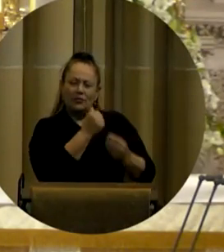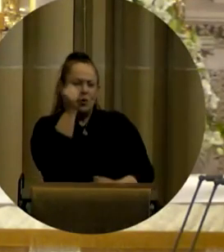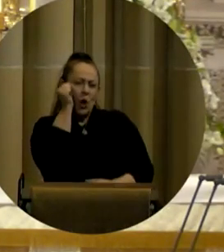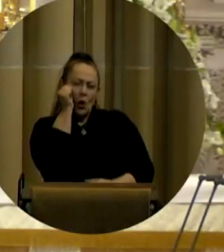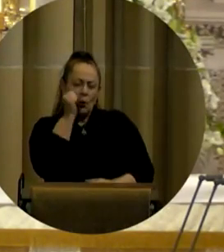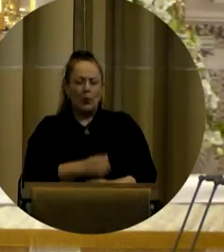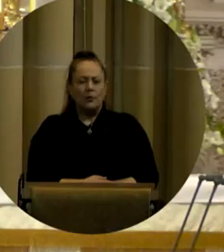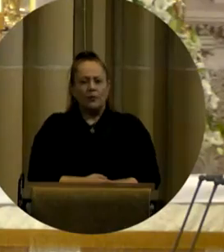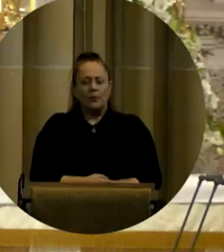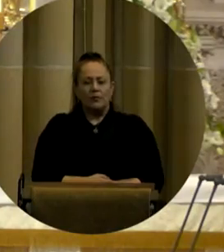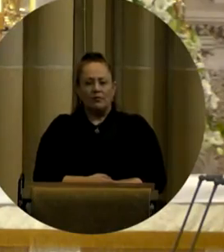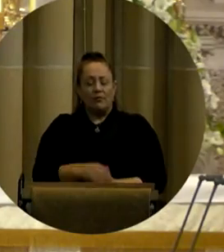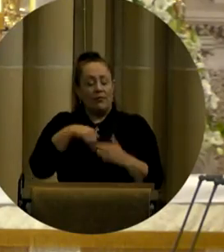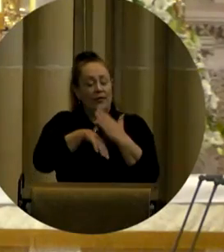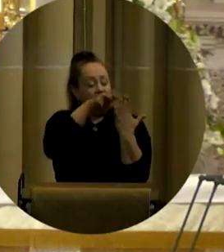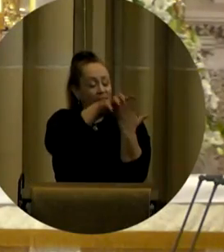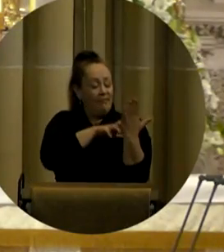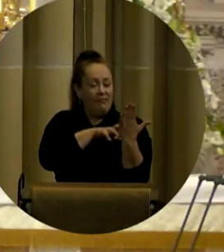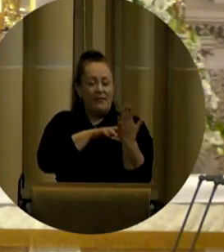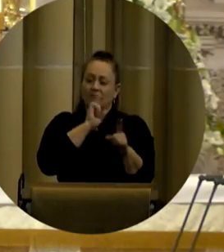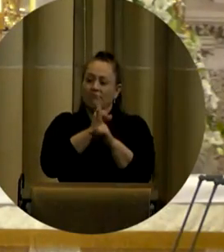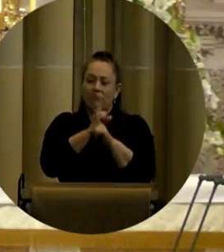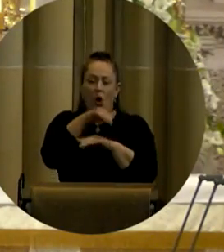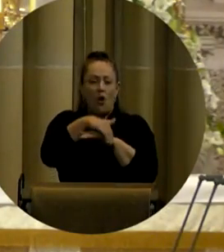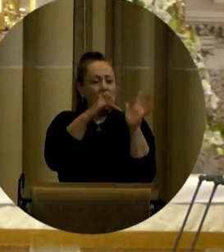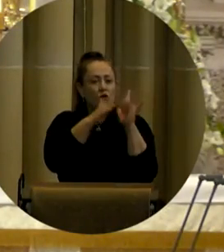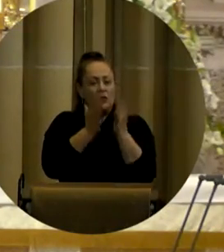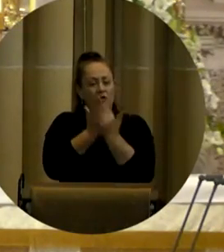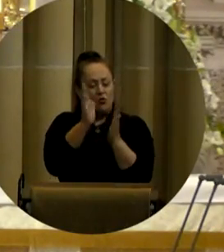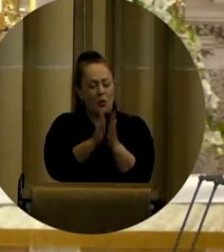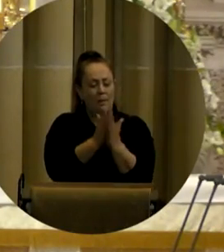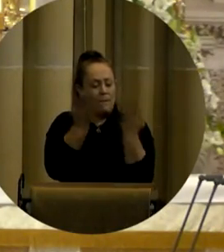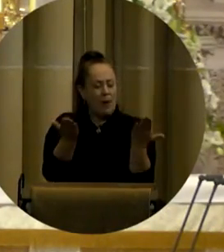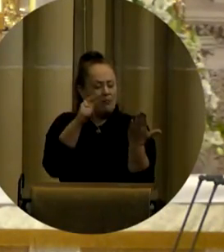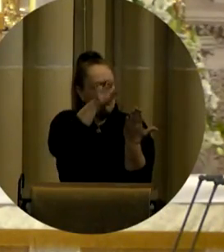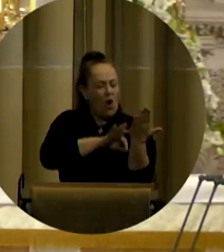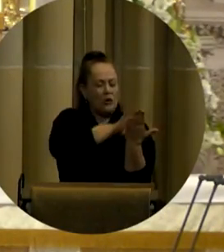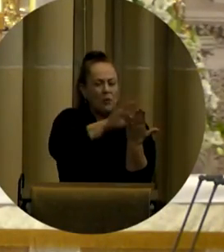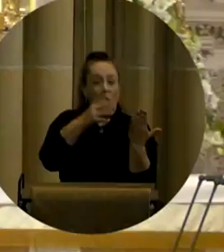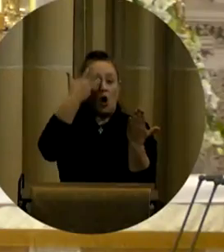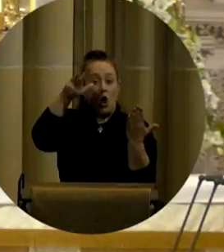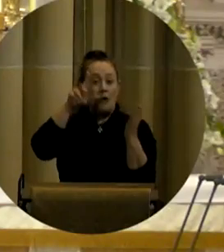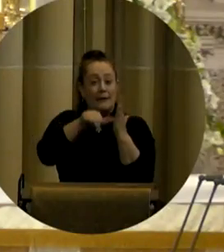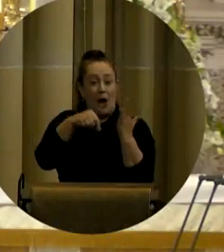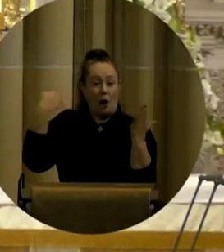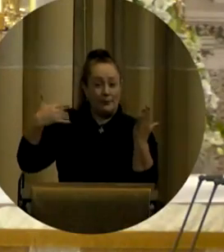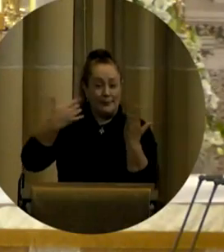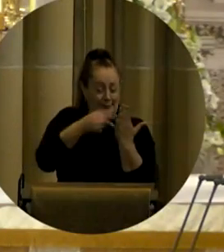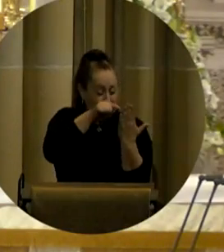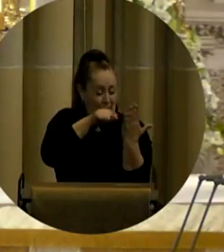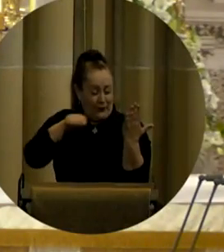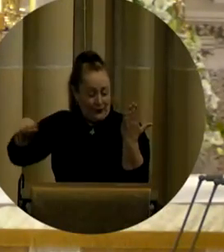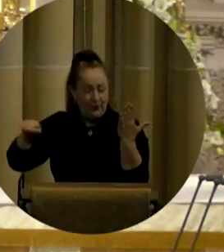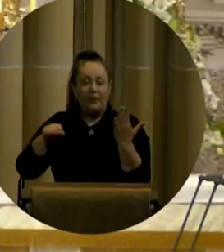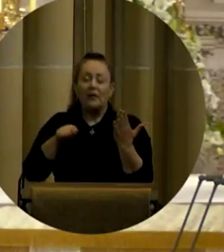Of the 90 times people address Jesus directly in the Gospels, they call him